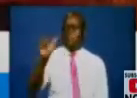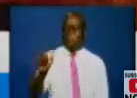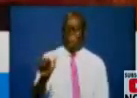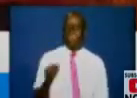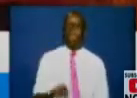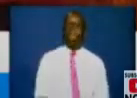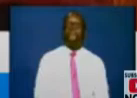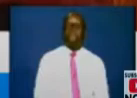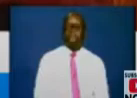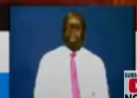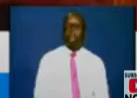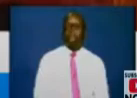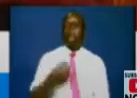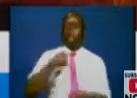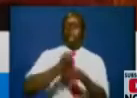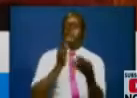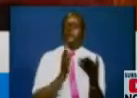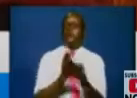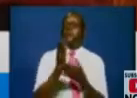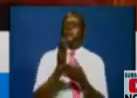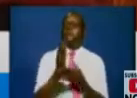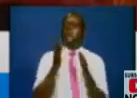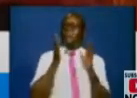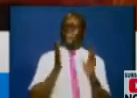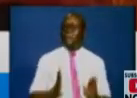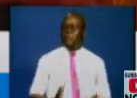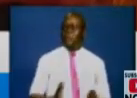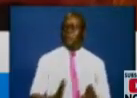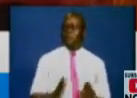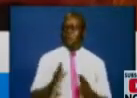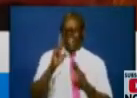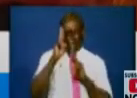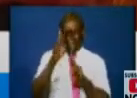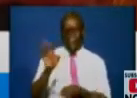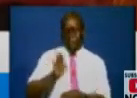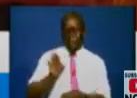go on record as a person who respects women, because all my